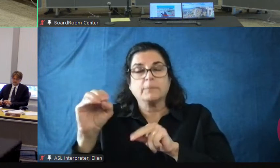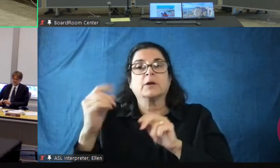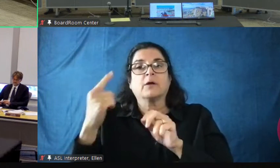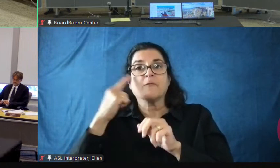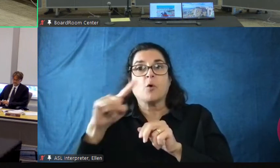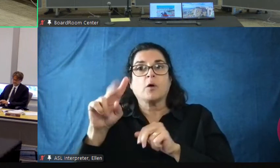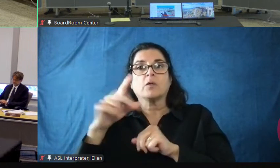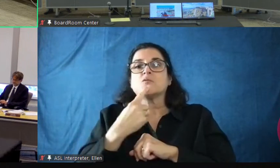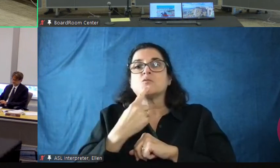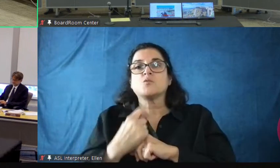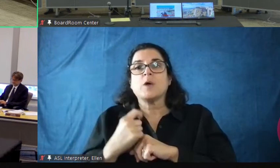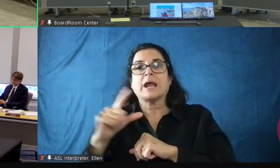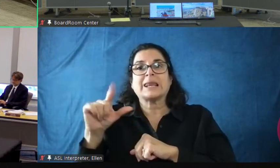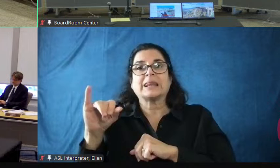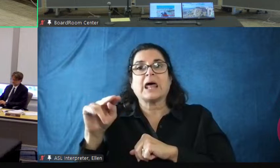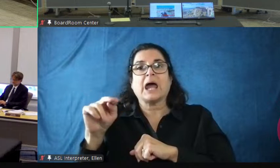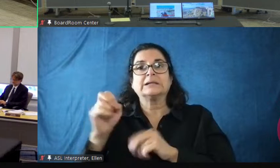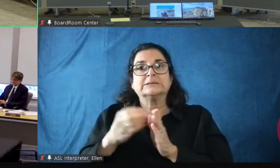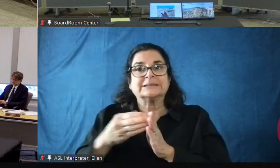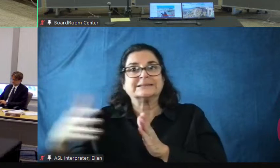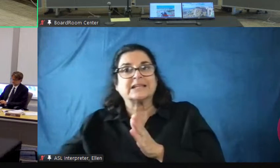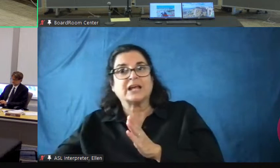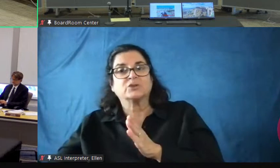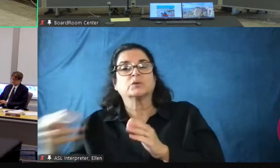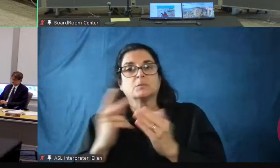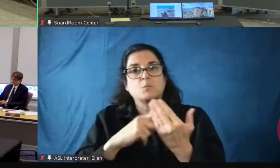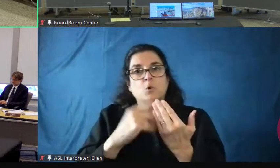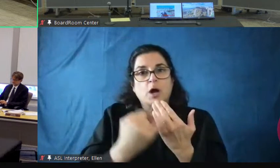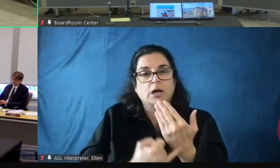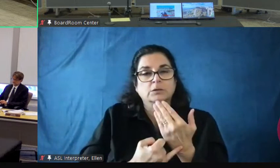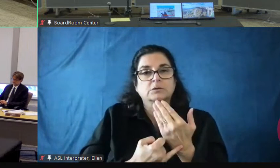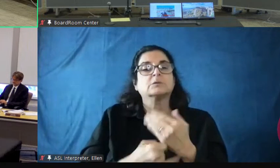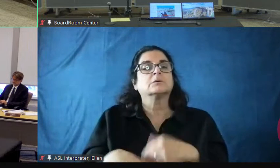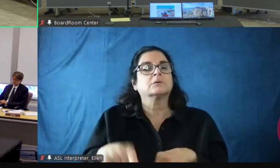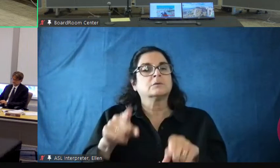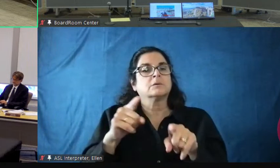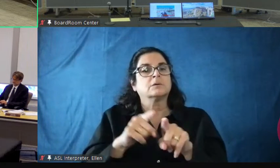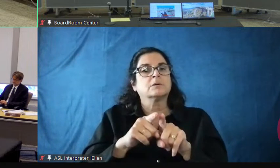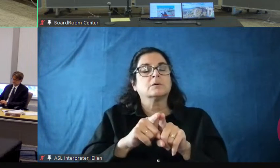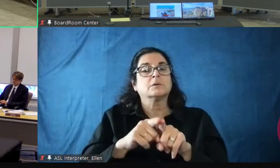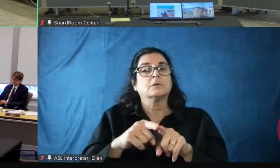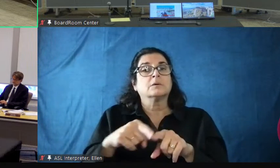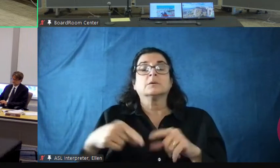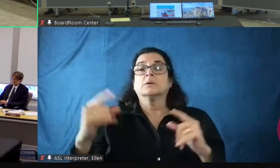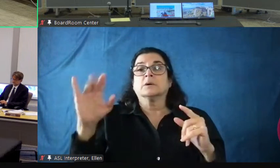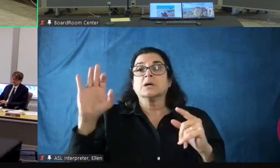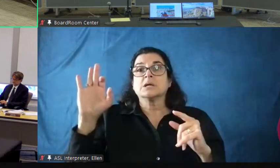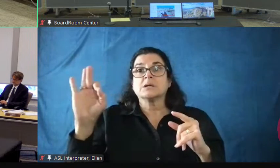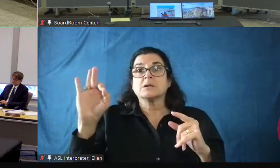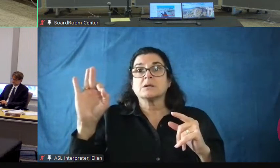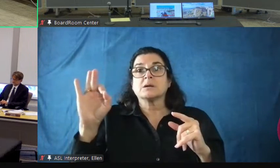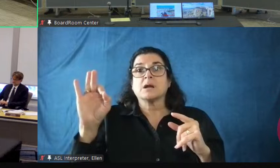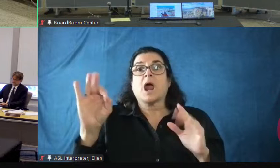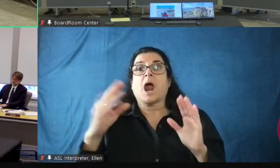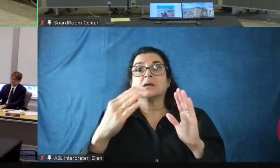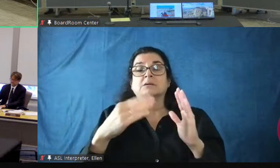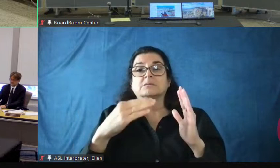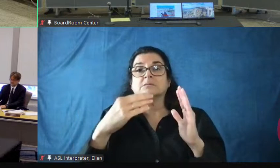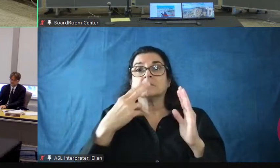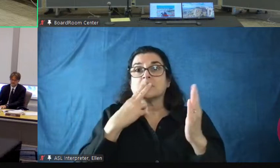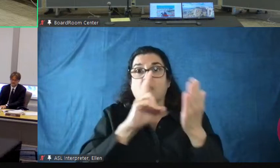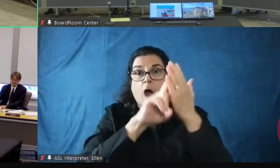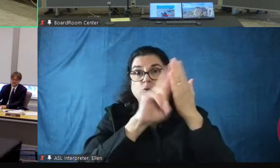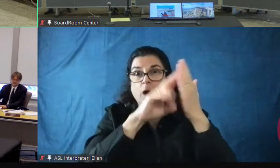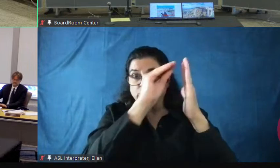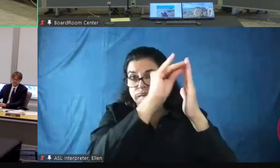reviewed 9 contracts. Committee placed the one ordinance and 9 of the contracts on the omnibus. Committee approved